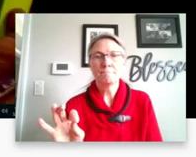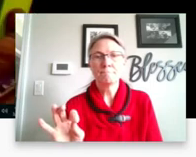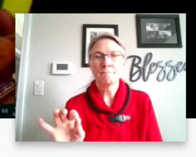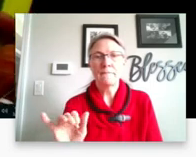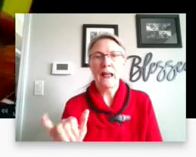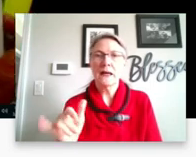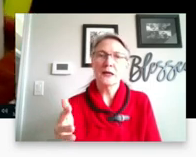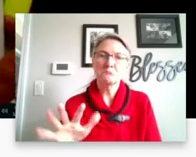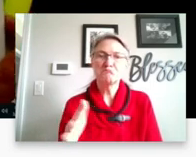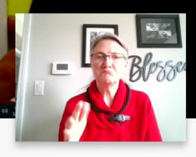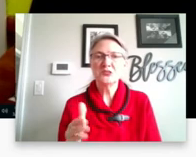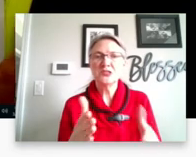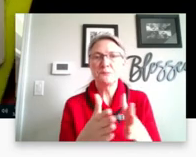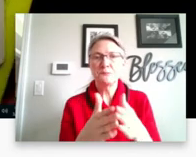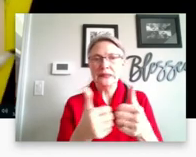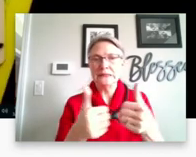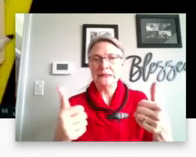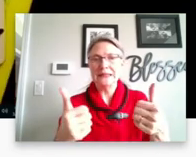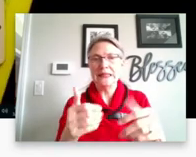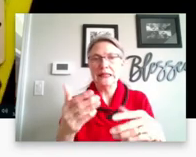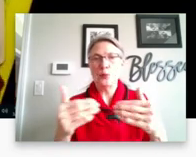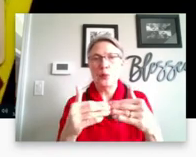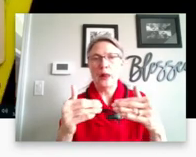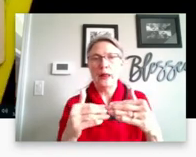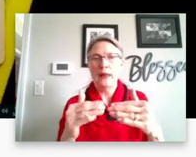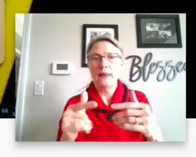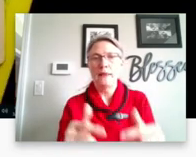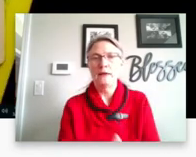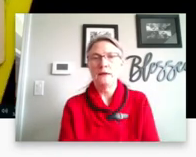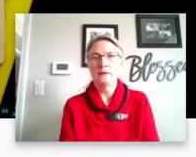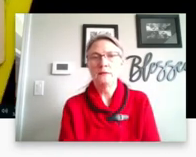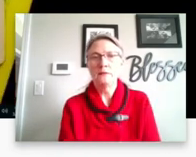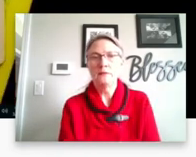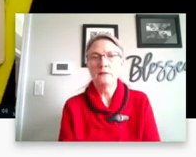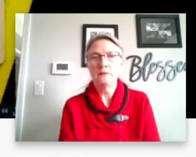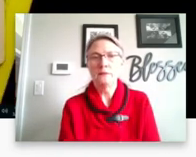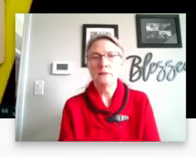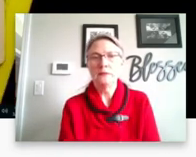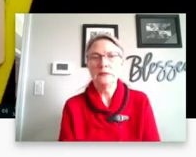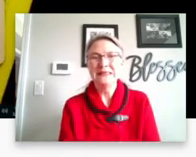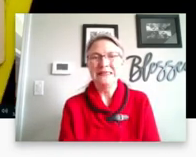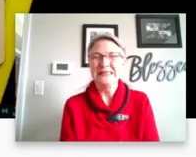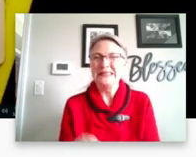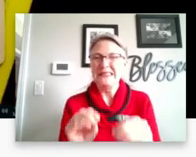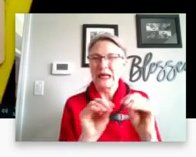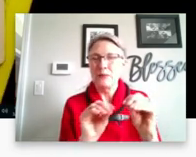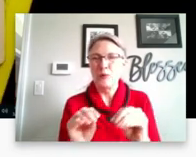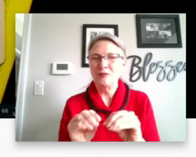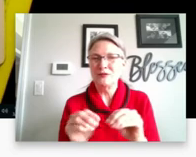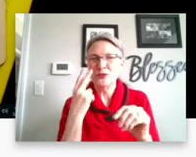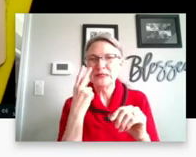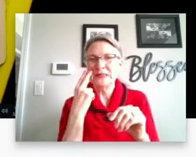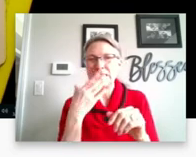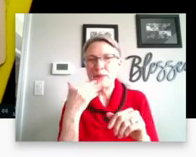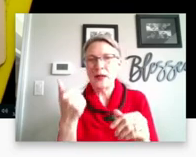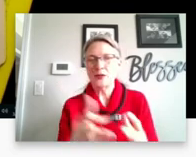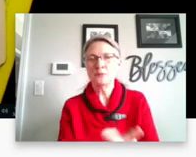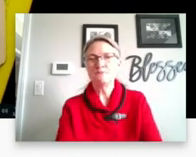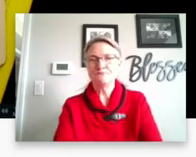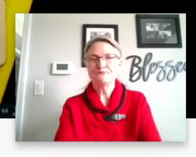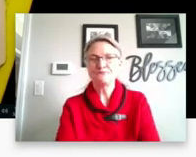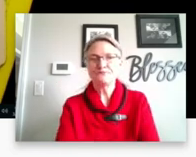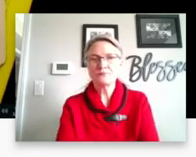can kind of space it out equally. And then, you know what, I might move this title down just a little bit so that you can see a little bit